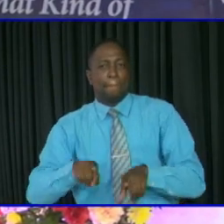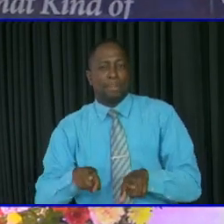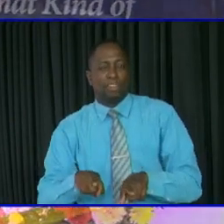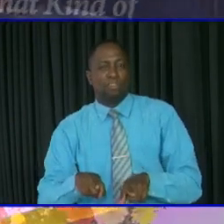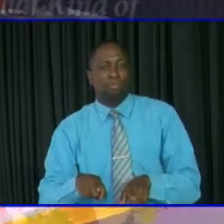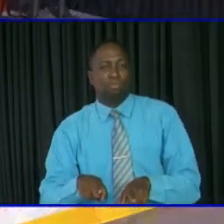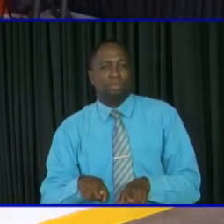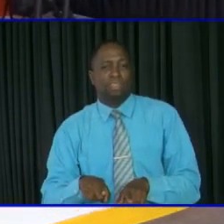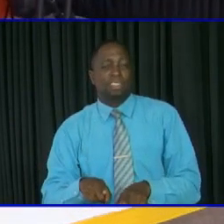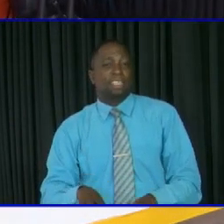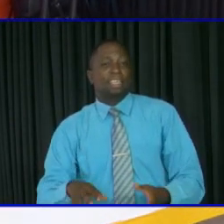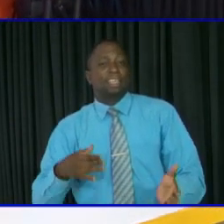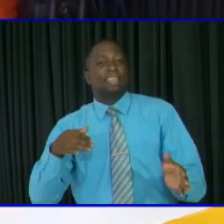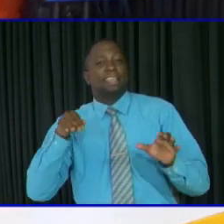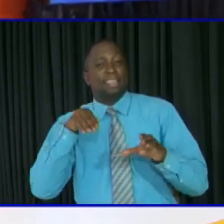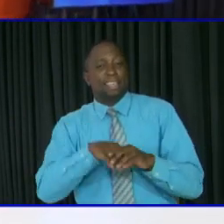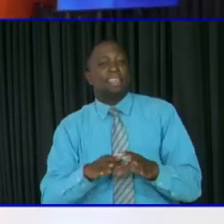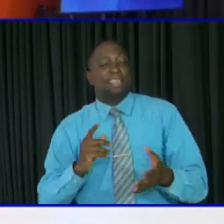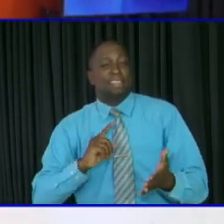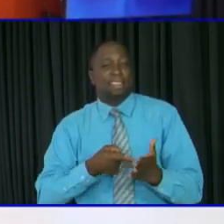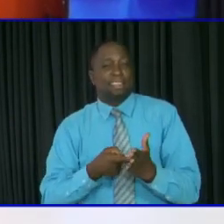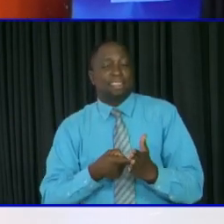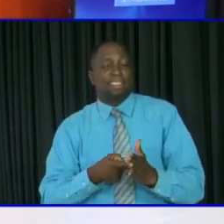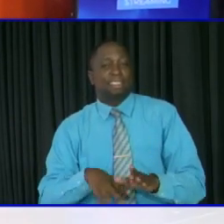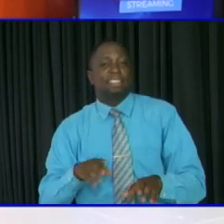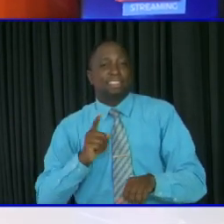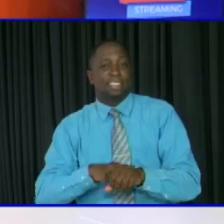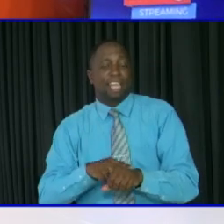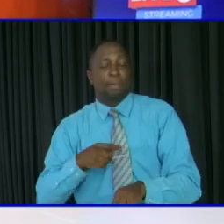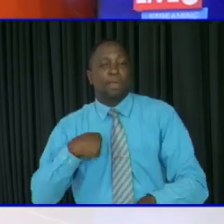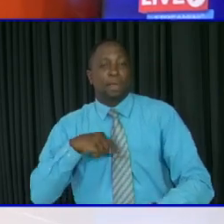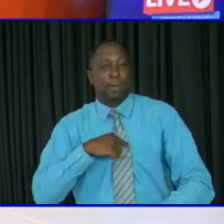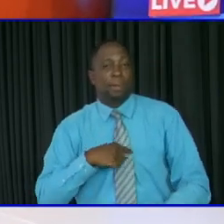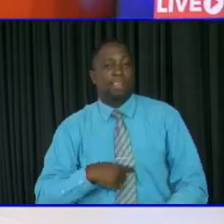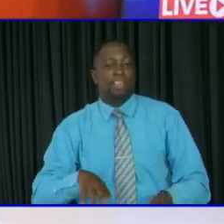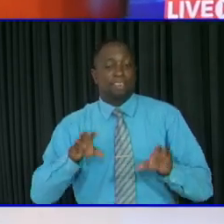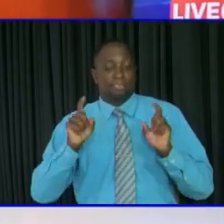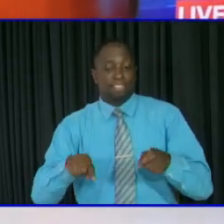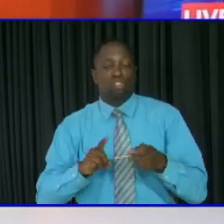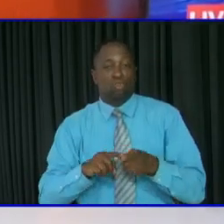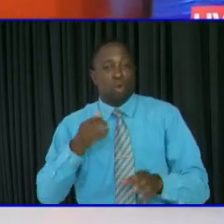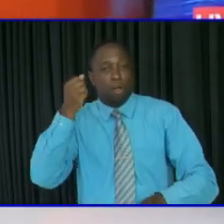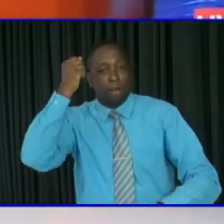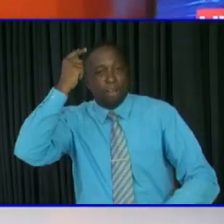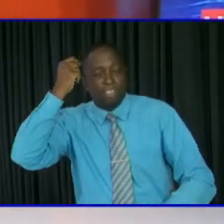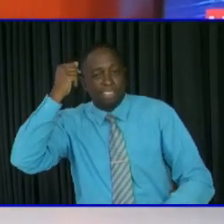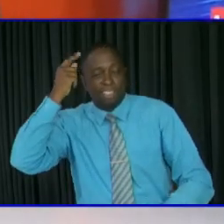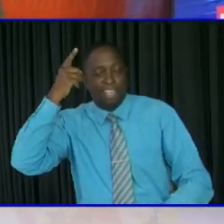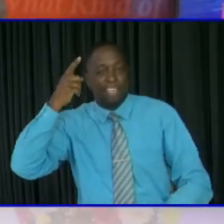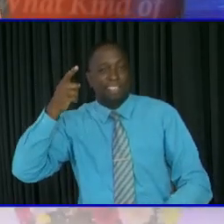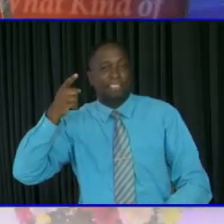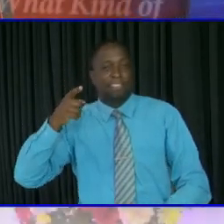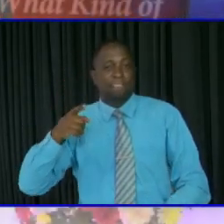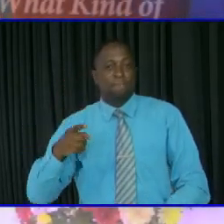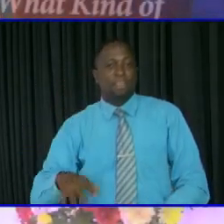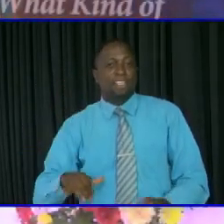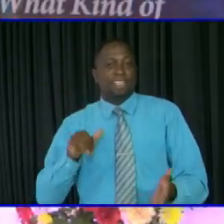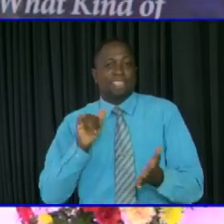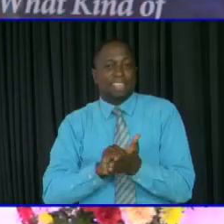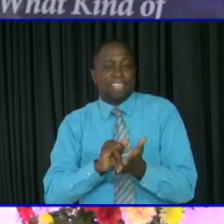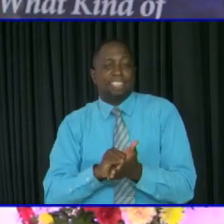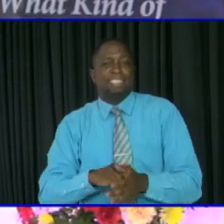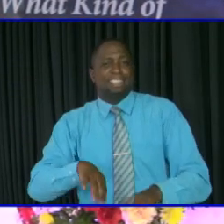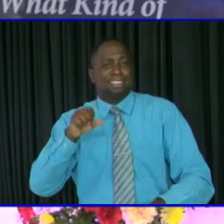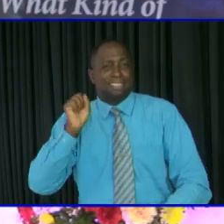is in this time of midnight that we should understand that truly weeping may endure for